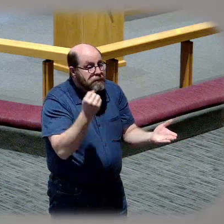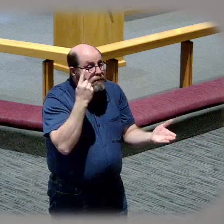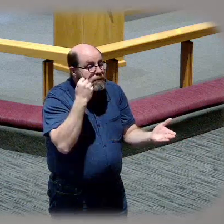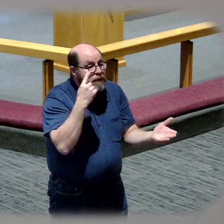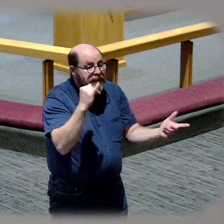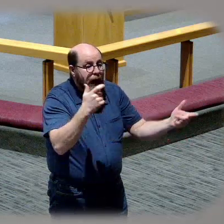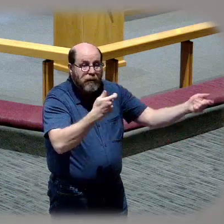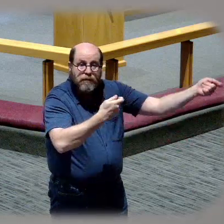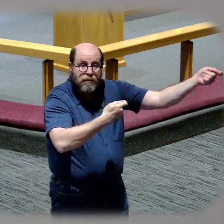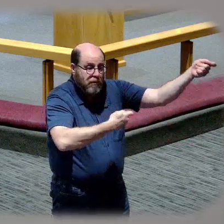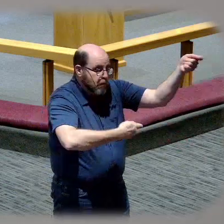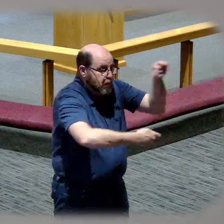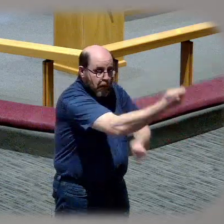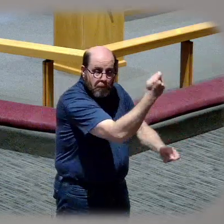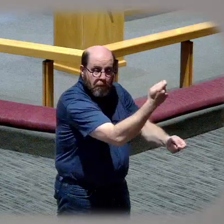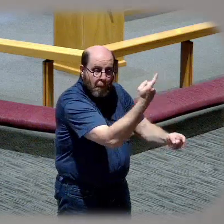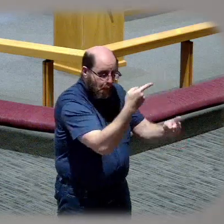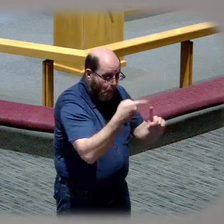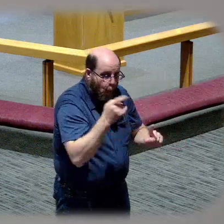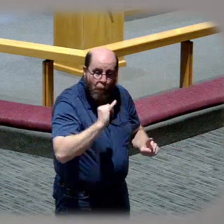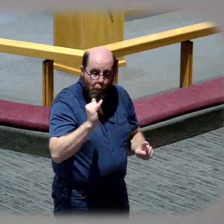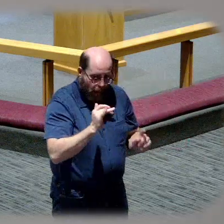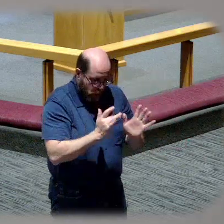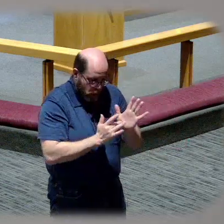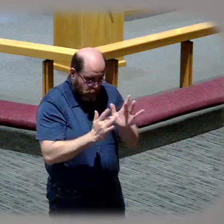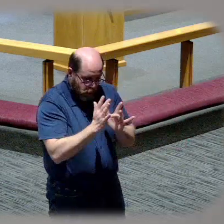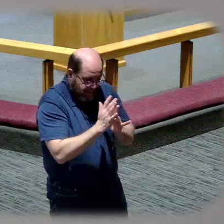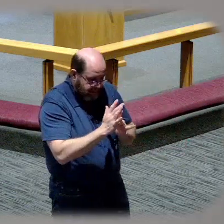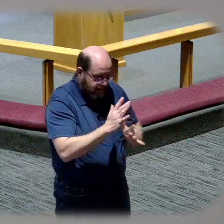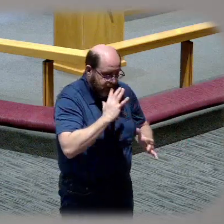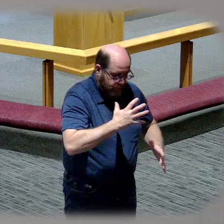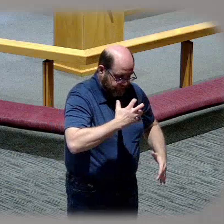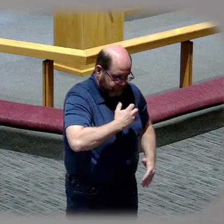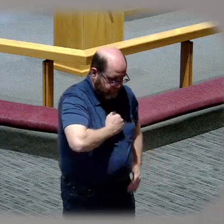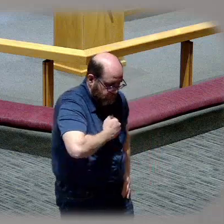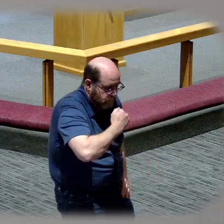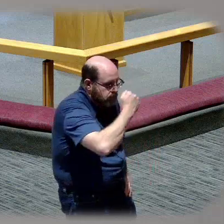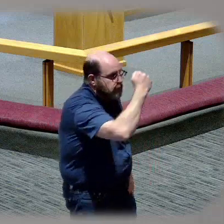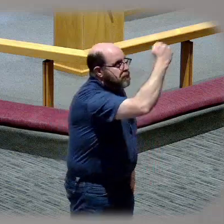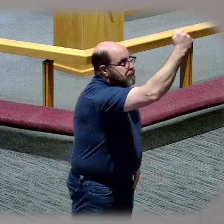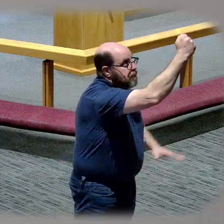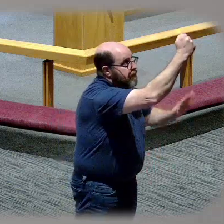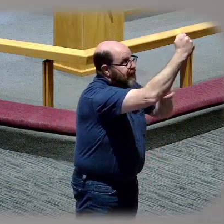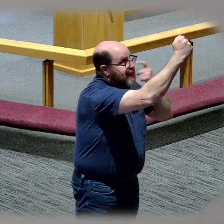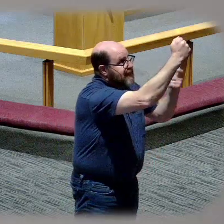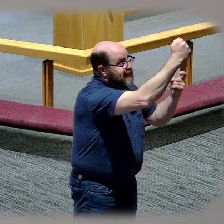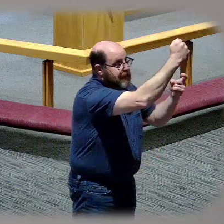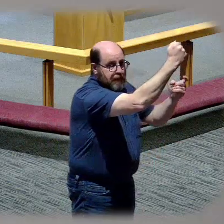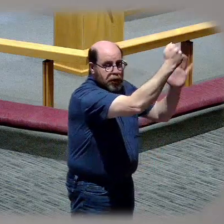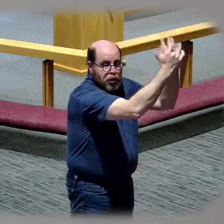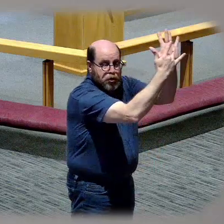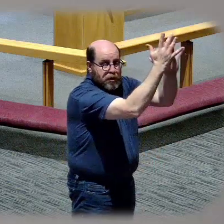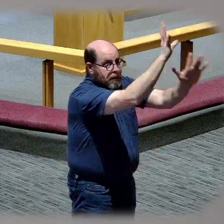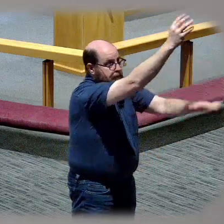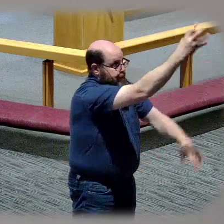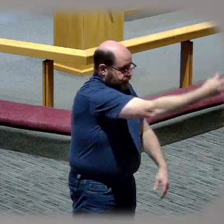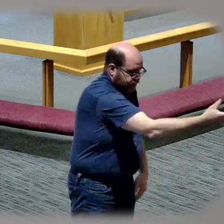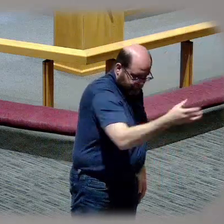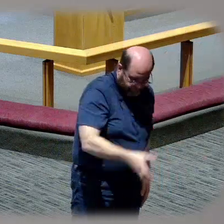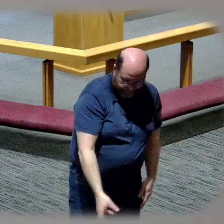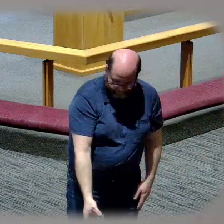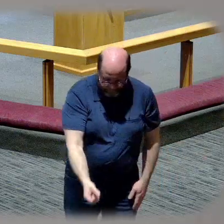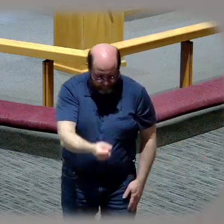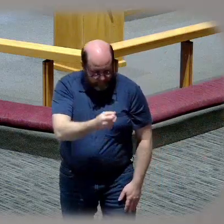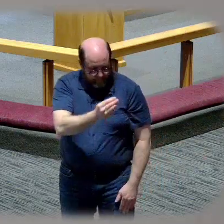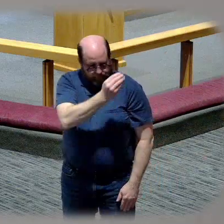exchange point where Jesus picks up our sin, places it on his own shoulders, and carries